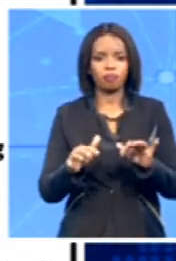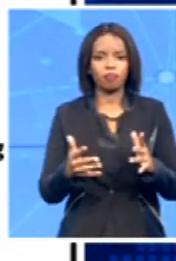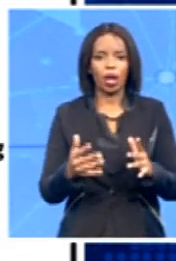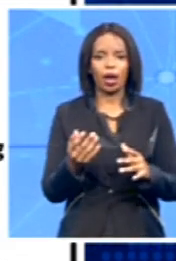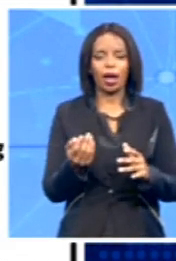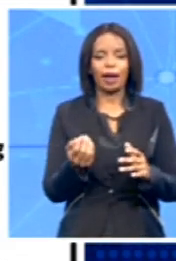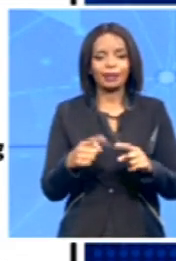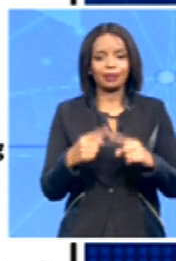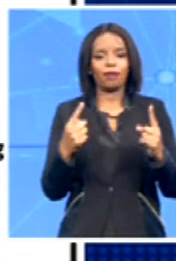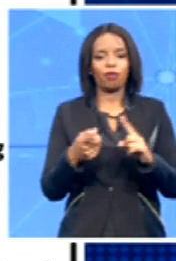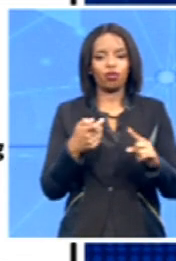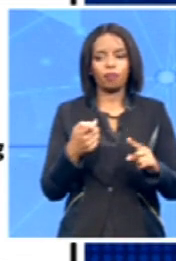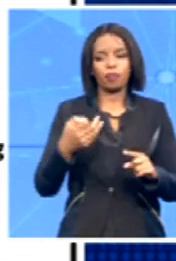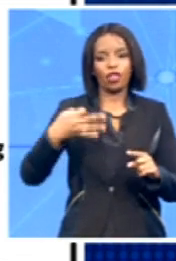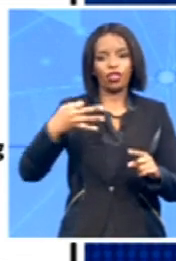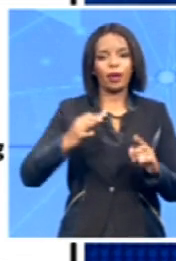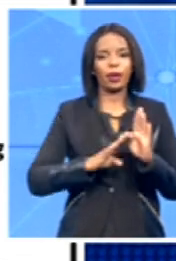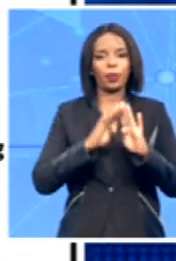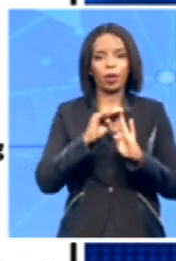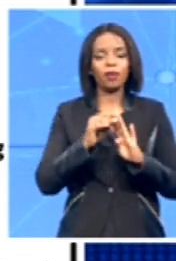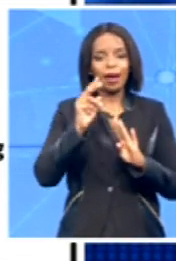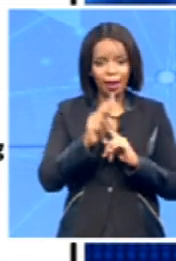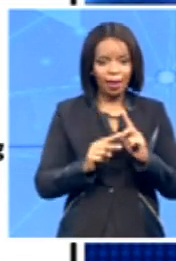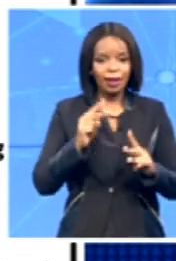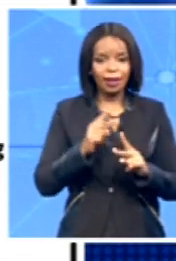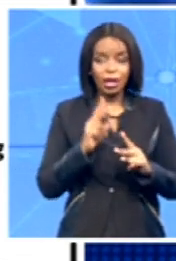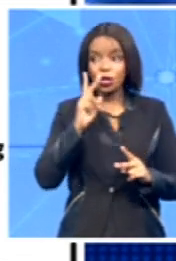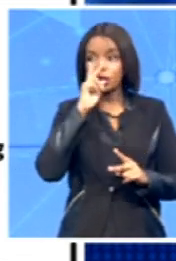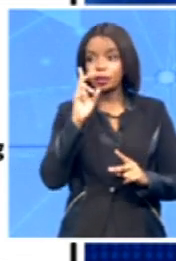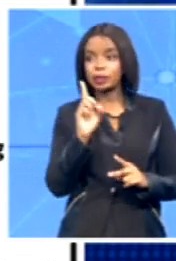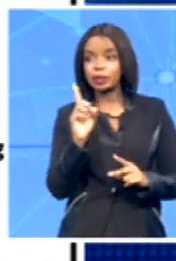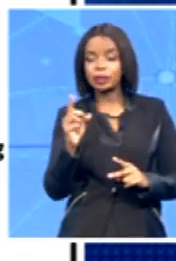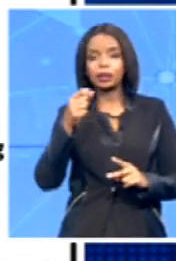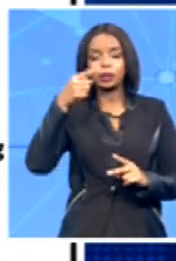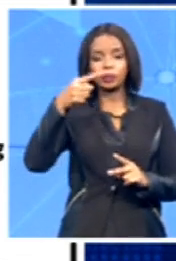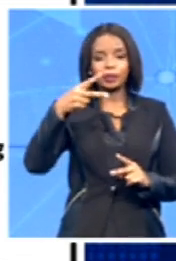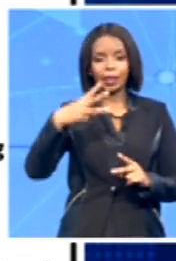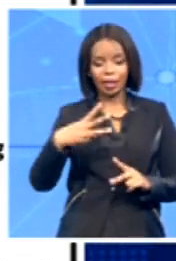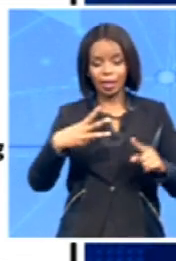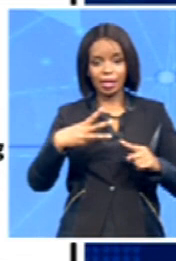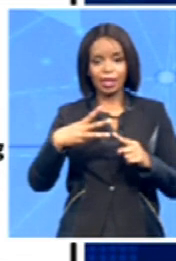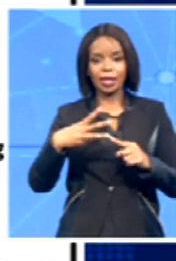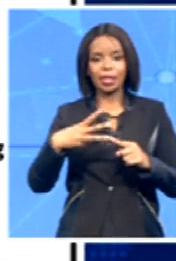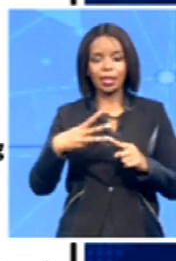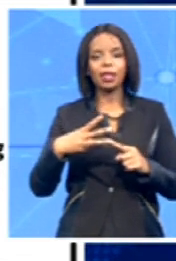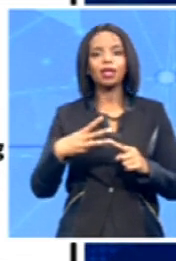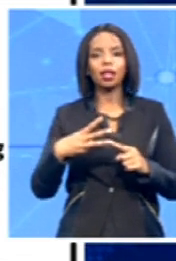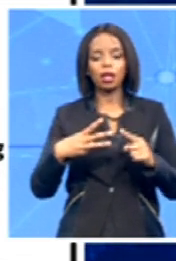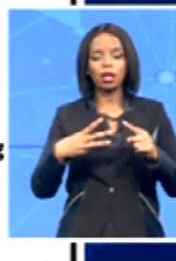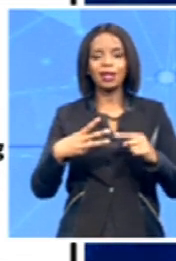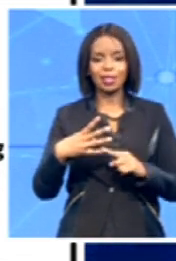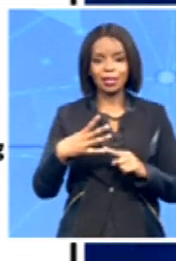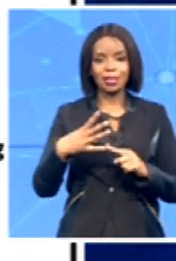death alone, and if you look at the bottom one, it is admission and death together. So what we're showing here is we're